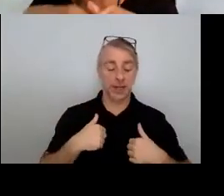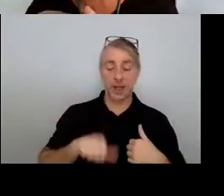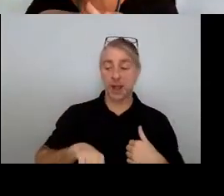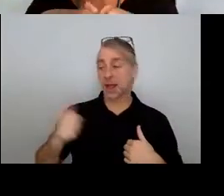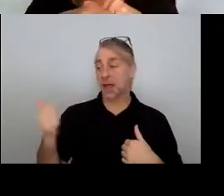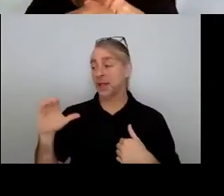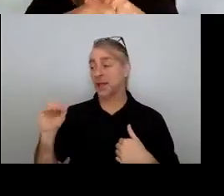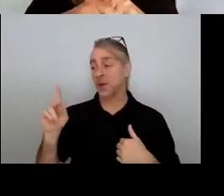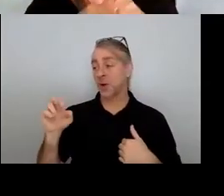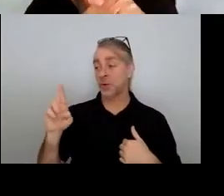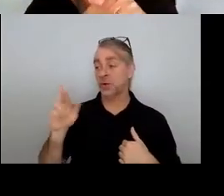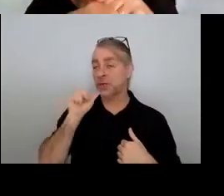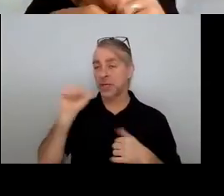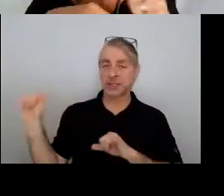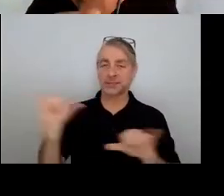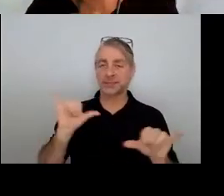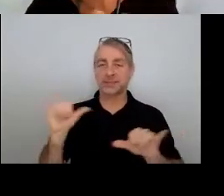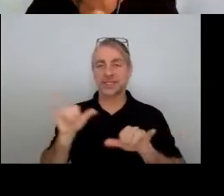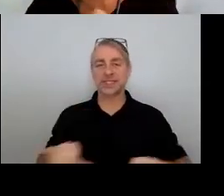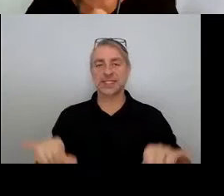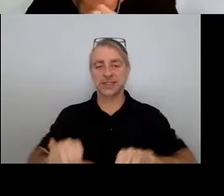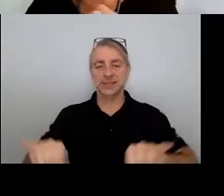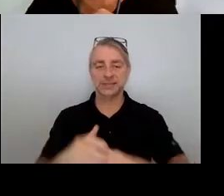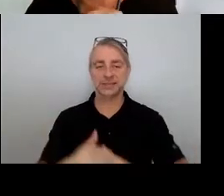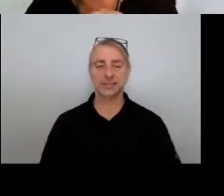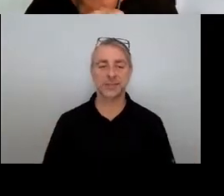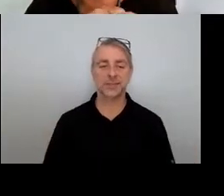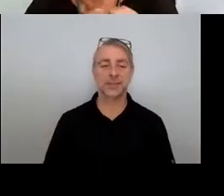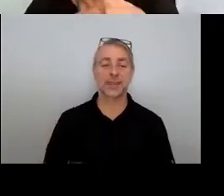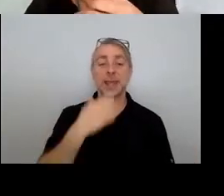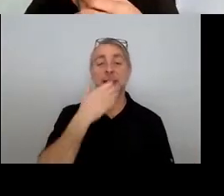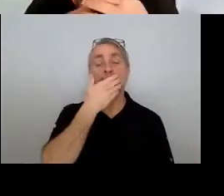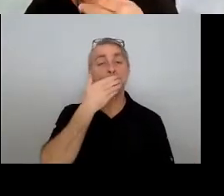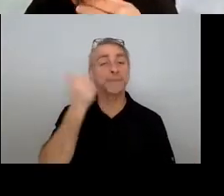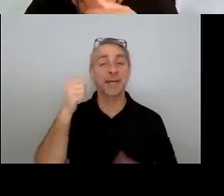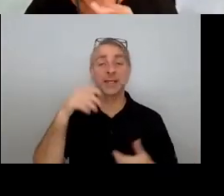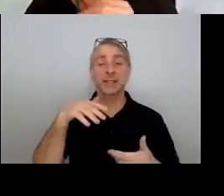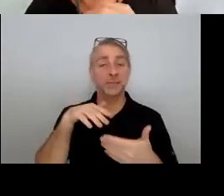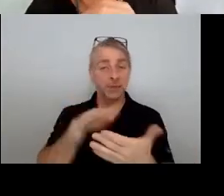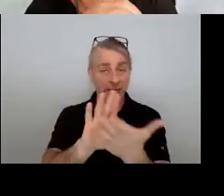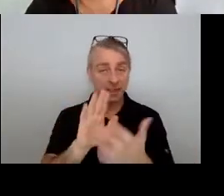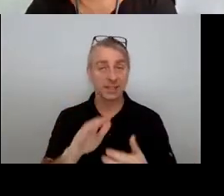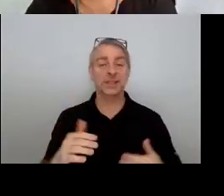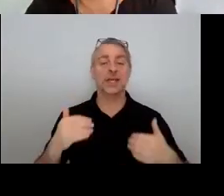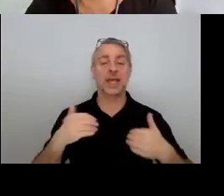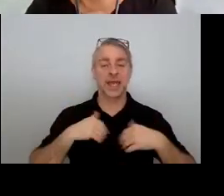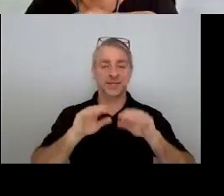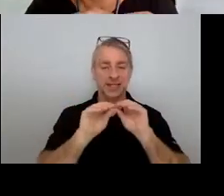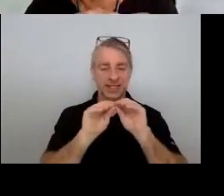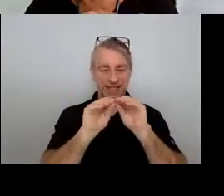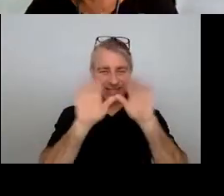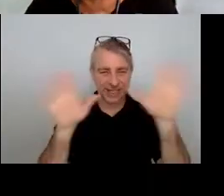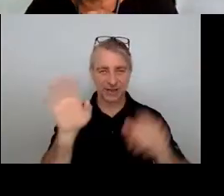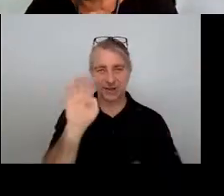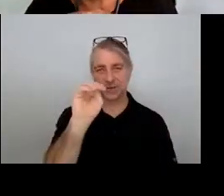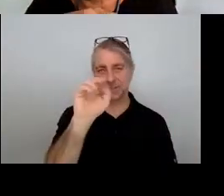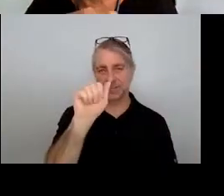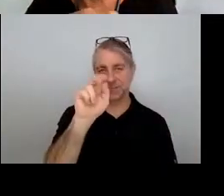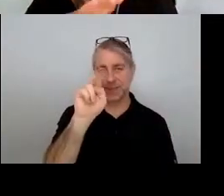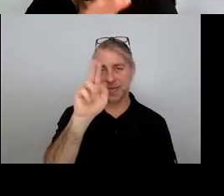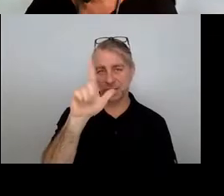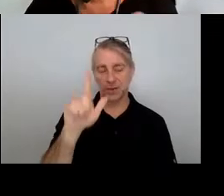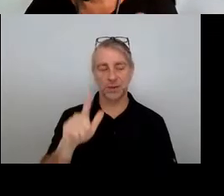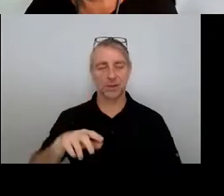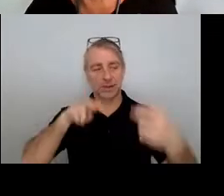so best practice is to, have a clear coding manual, make sure we train our coders, and when possible,